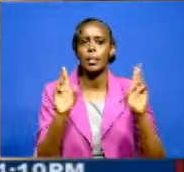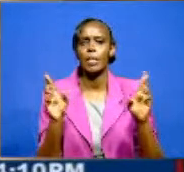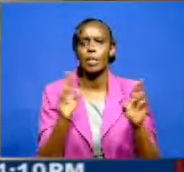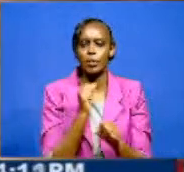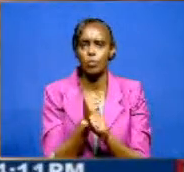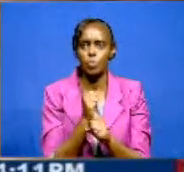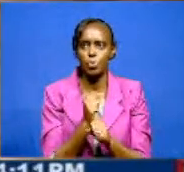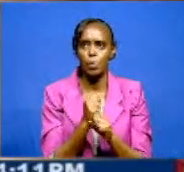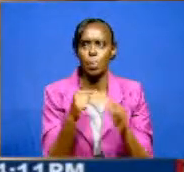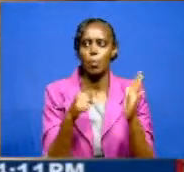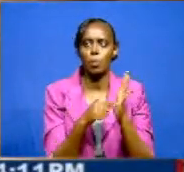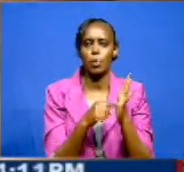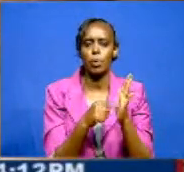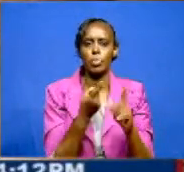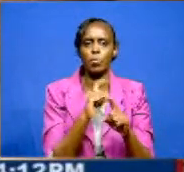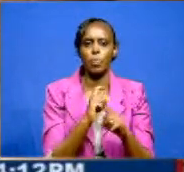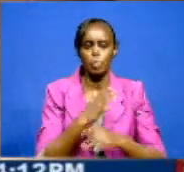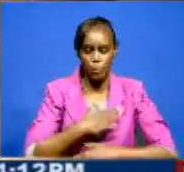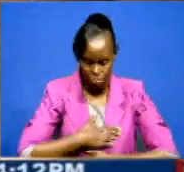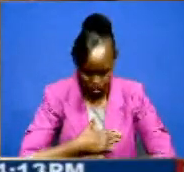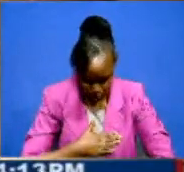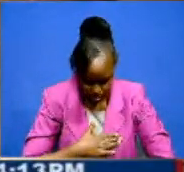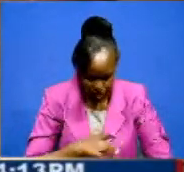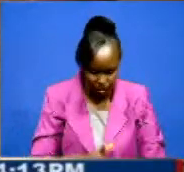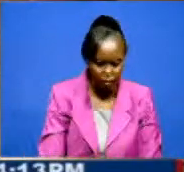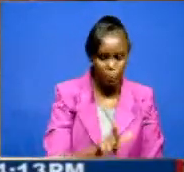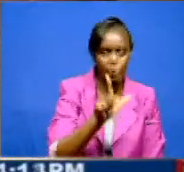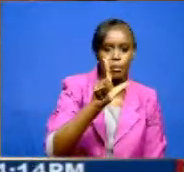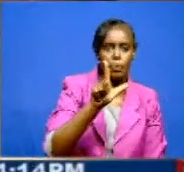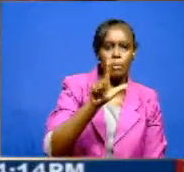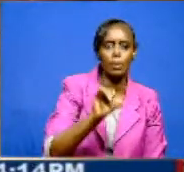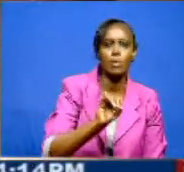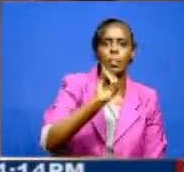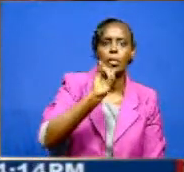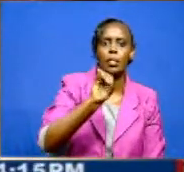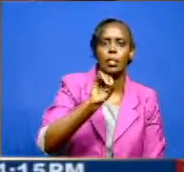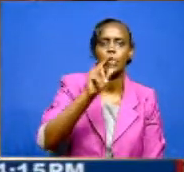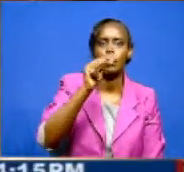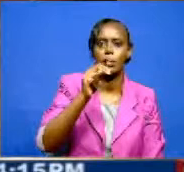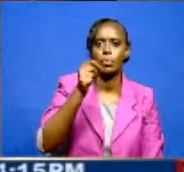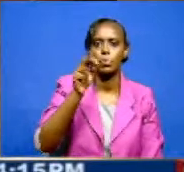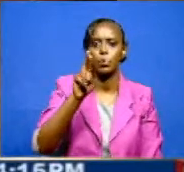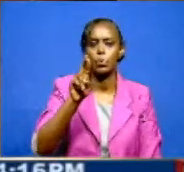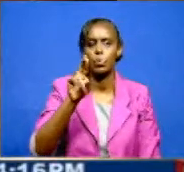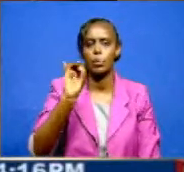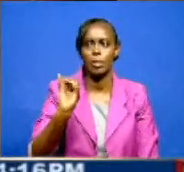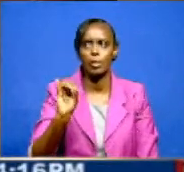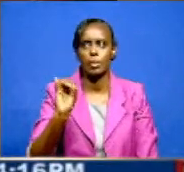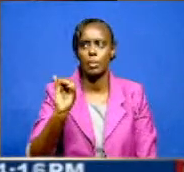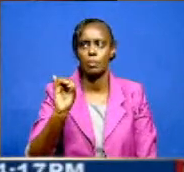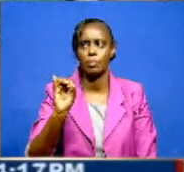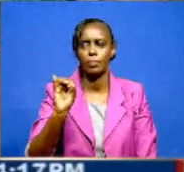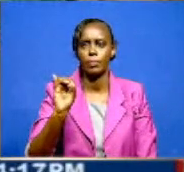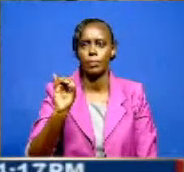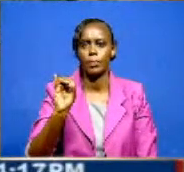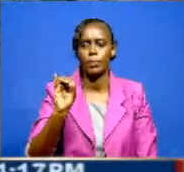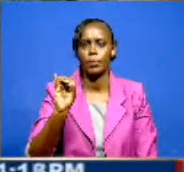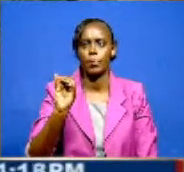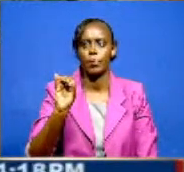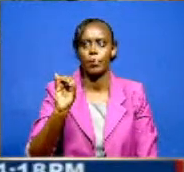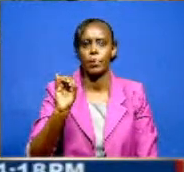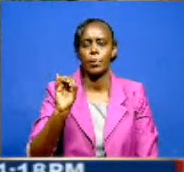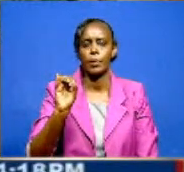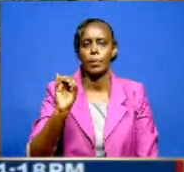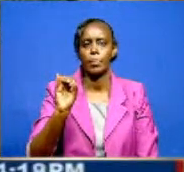a point of order from Senator Linturi, yes. Mr. Speaker, though it's not my tradition or my norm to interrupt the Senior